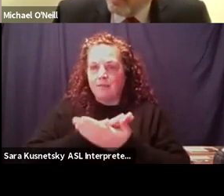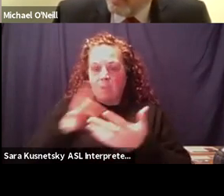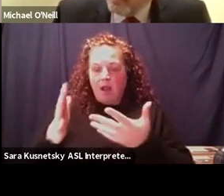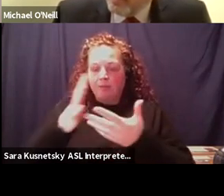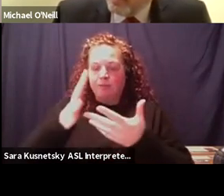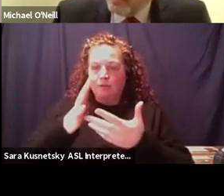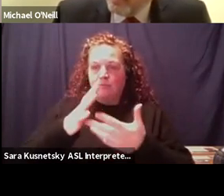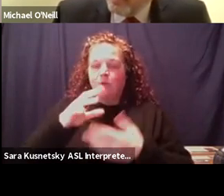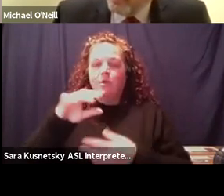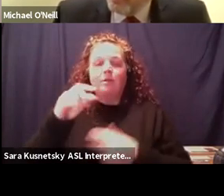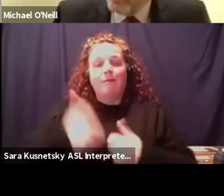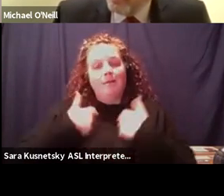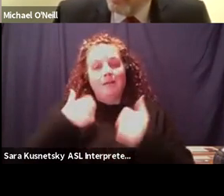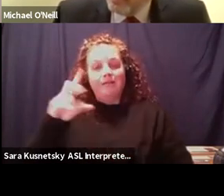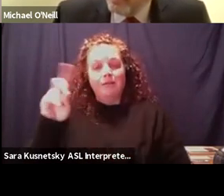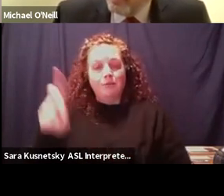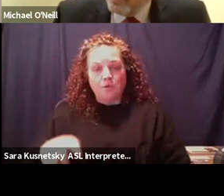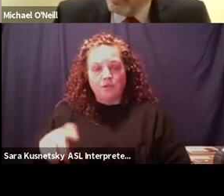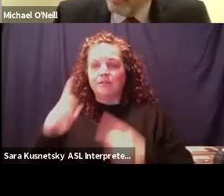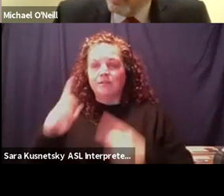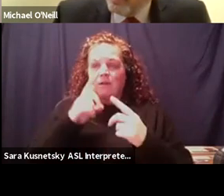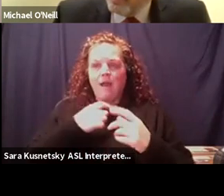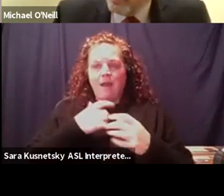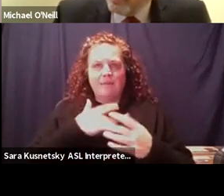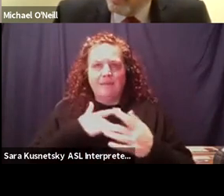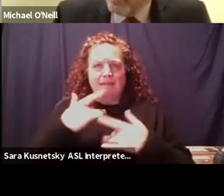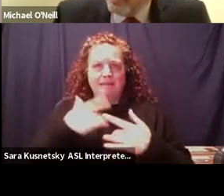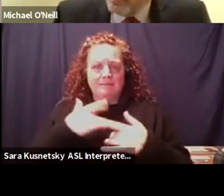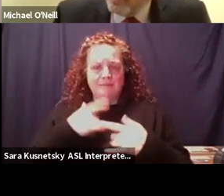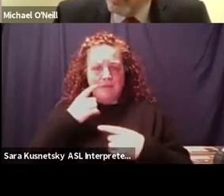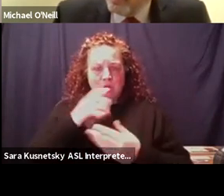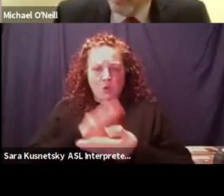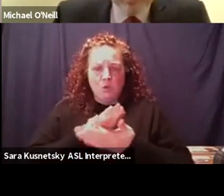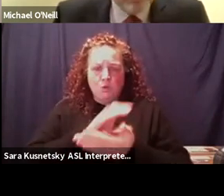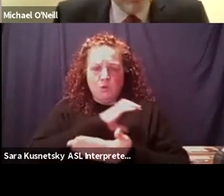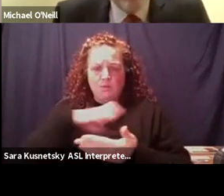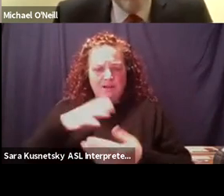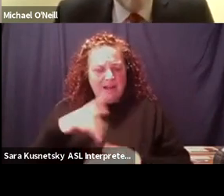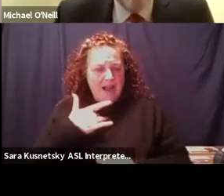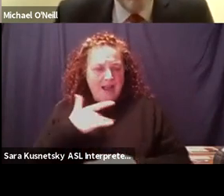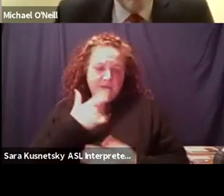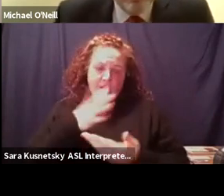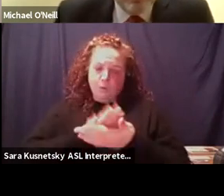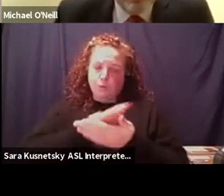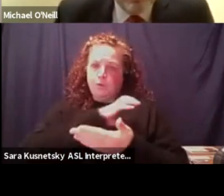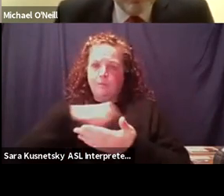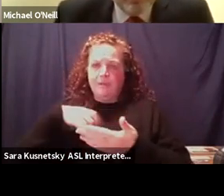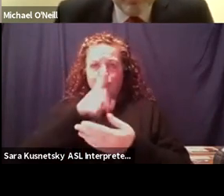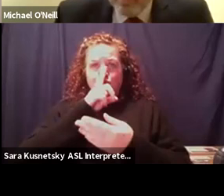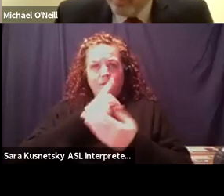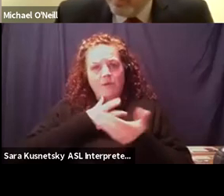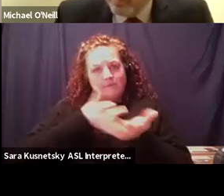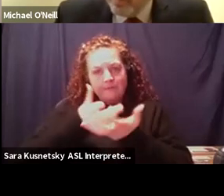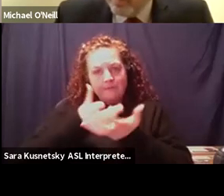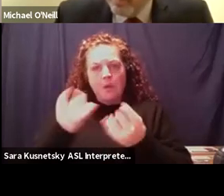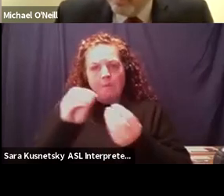Dorchester. I'm here to express my concerns for the school committee. I feel as if the school committee should engage us students in the